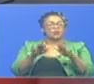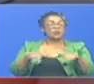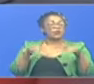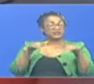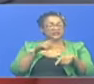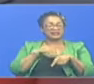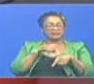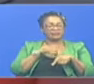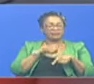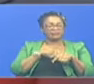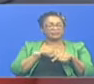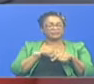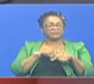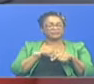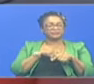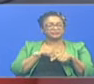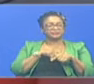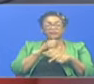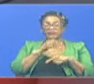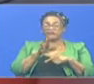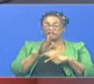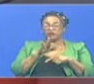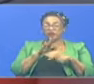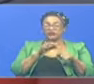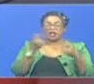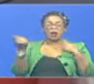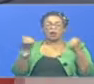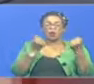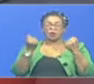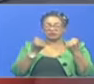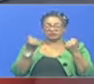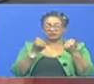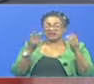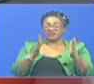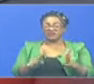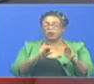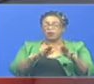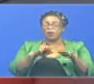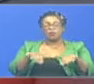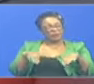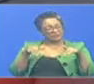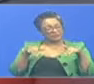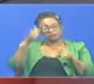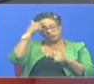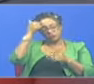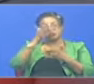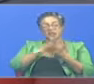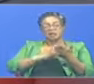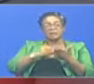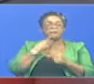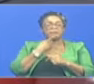test for the truckers who are waiting for the test results? Because some of them are lamenting that